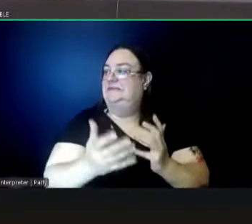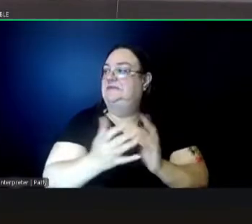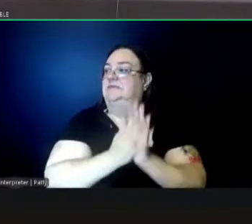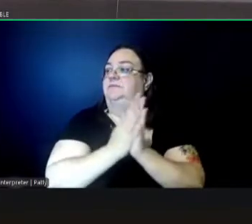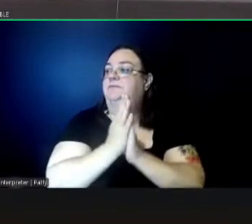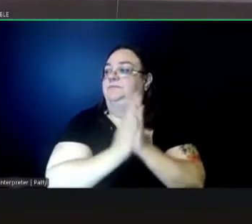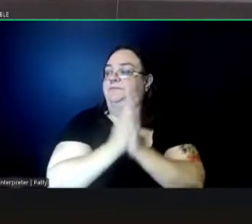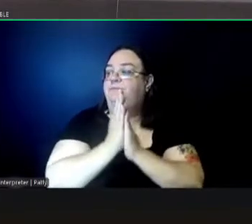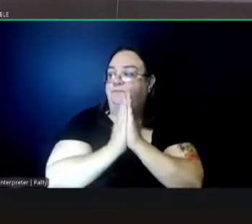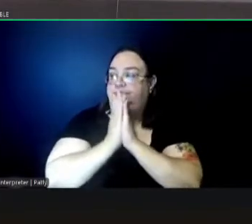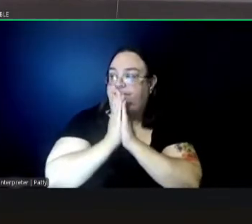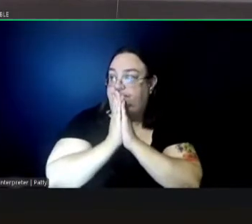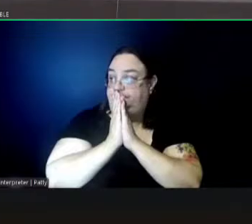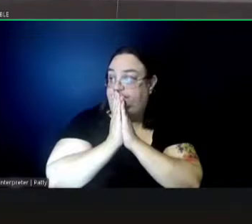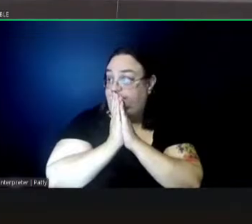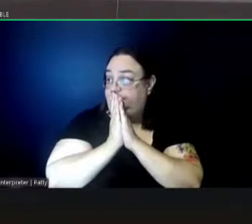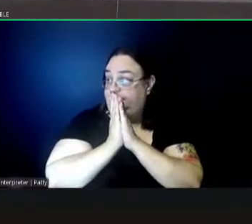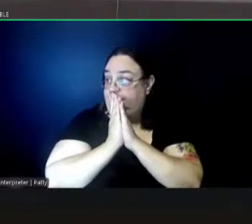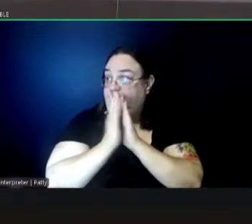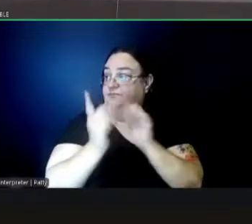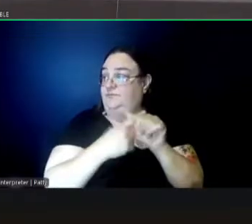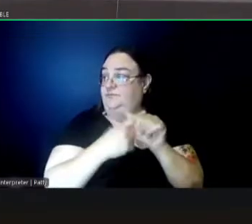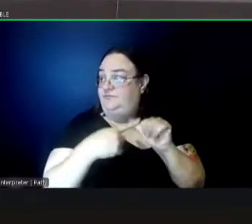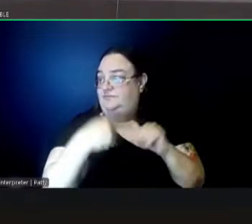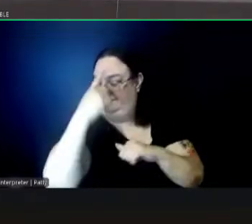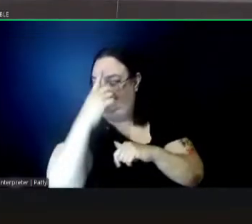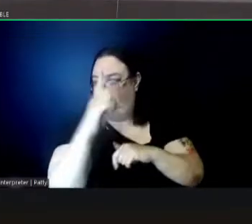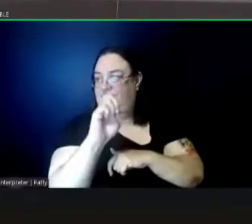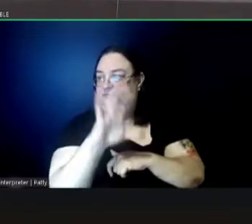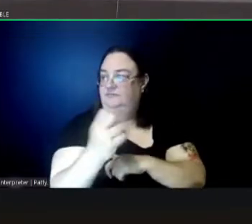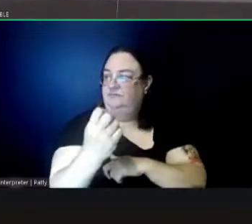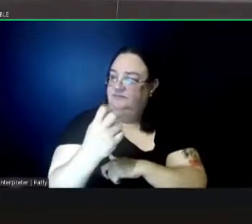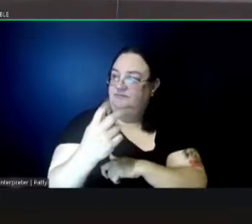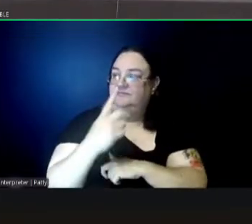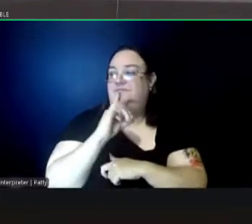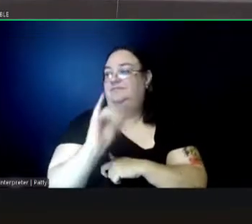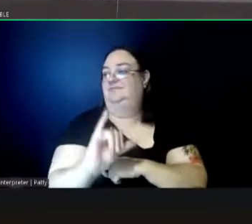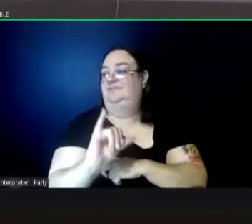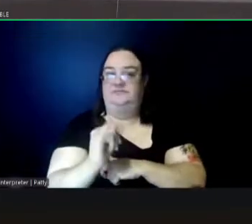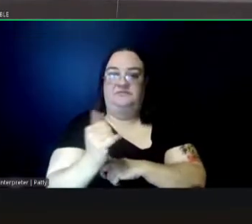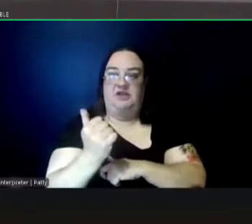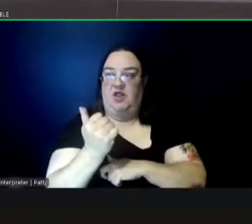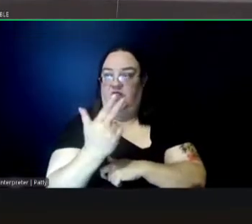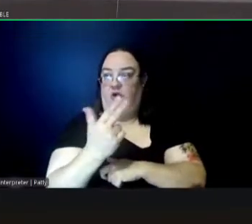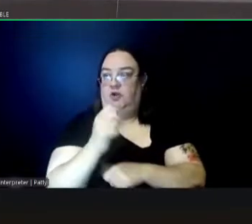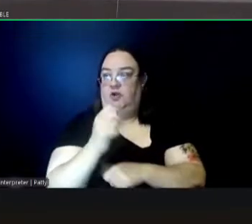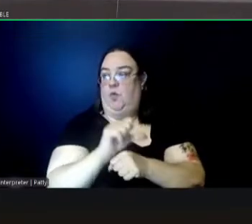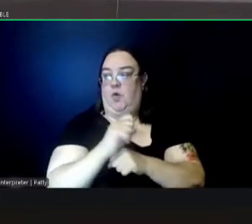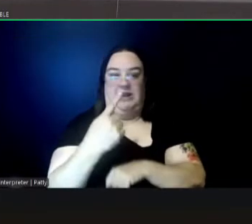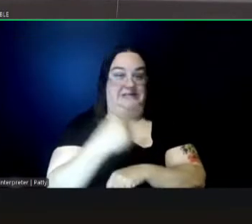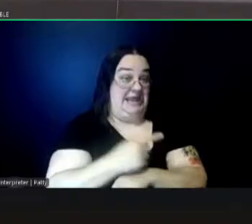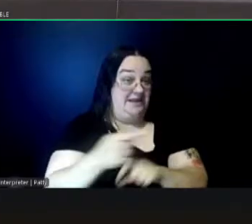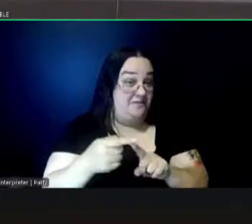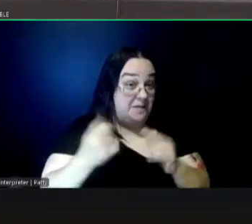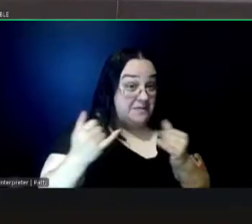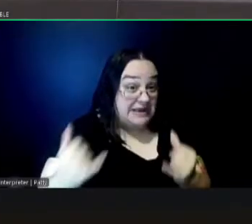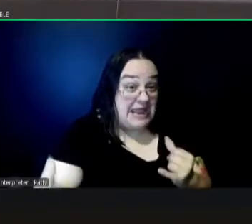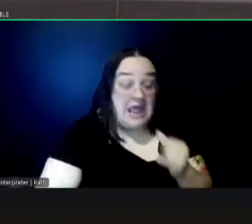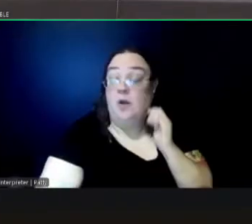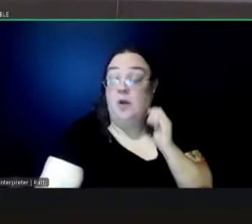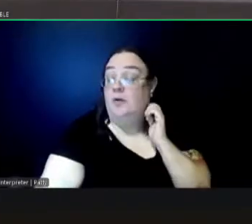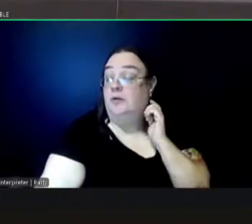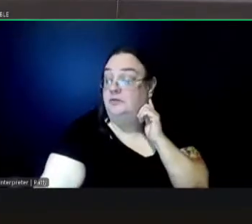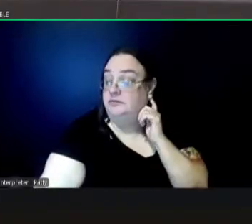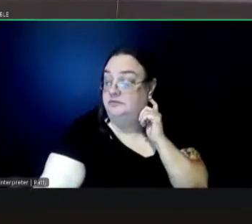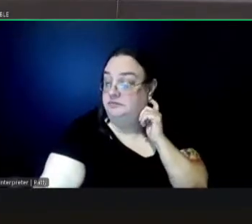think, first of all, I think December 12th is like 13 work days from now. So I